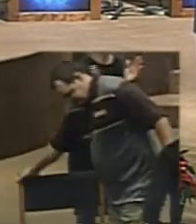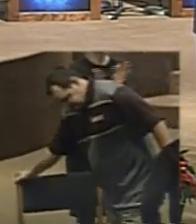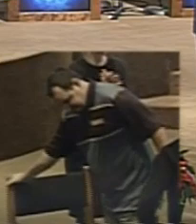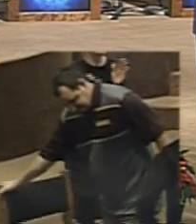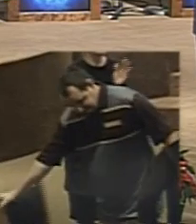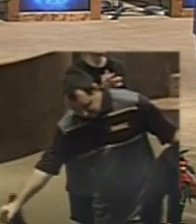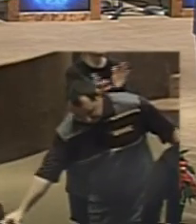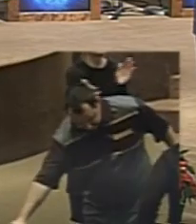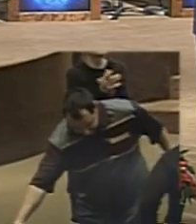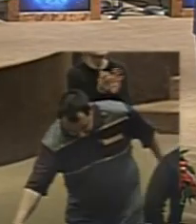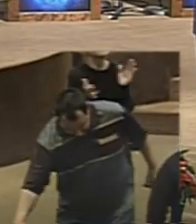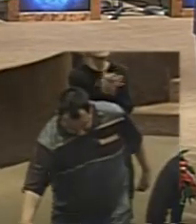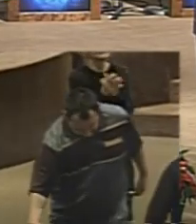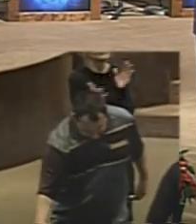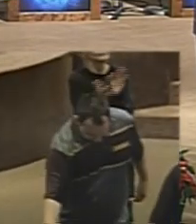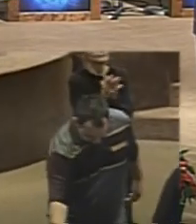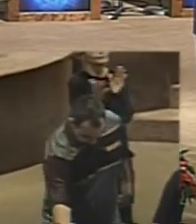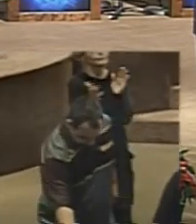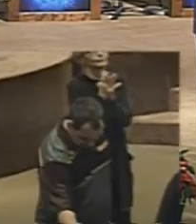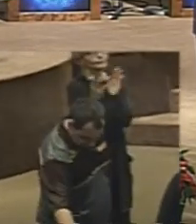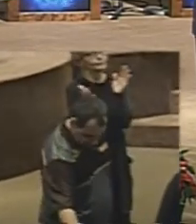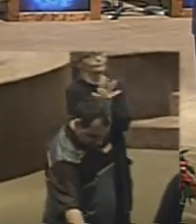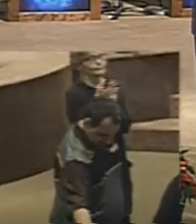Stand to your feet.